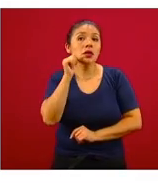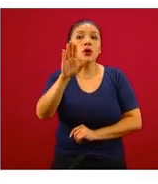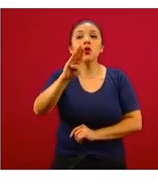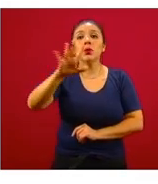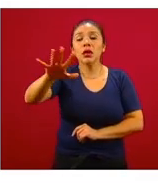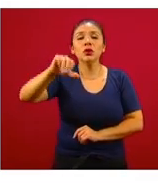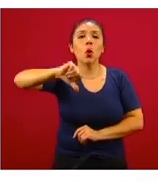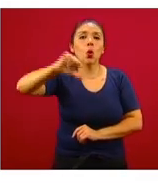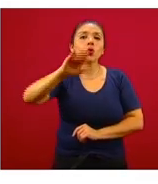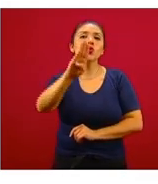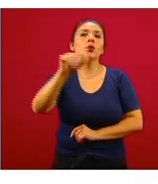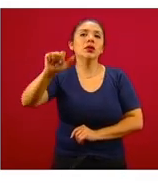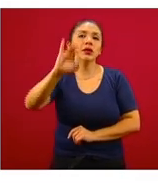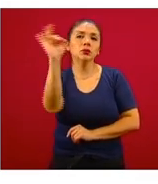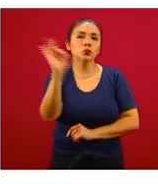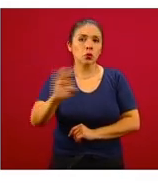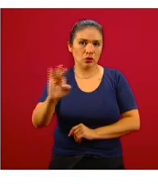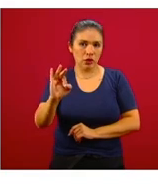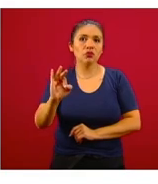31%.